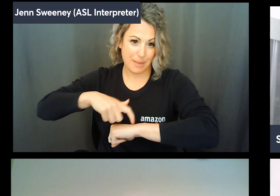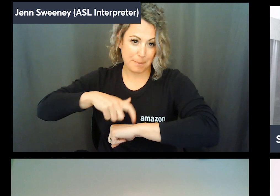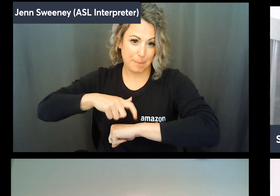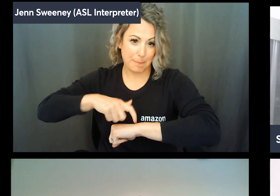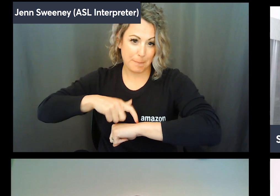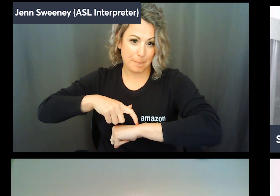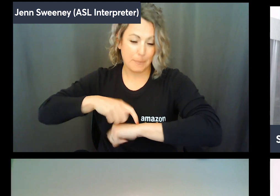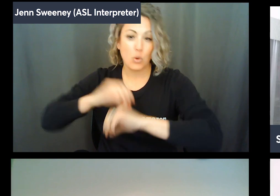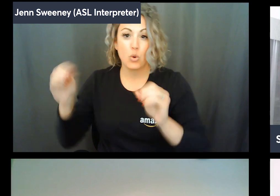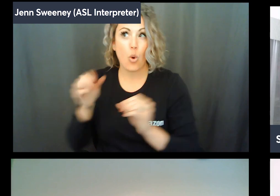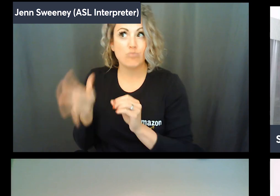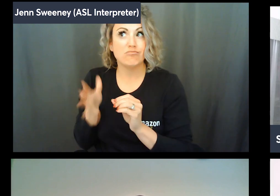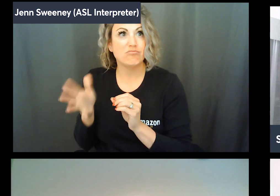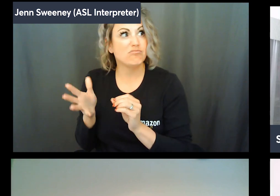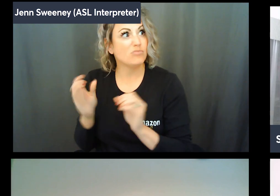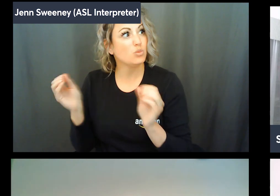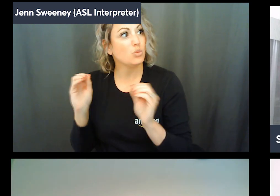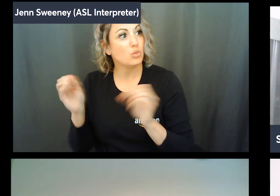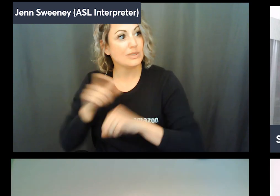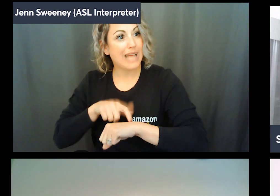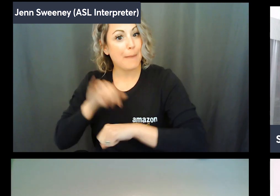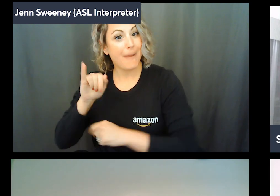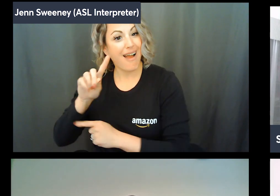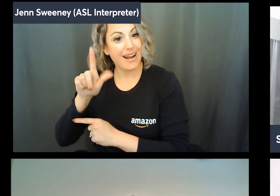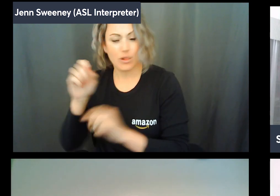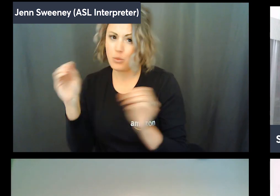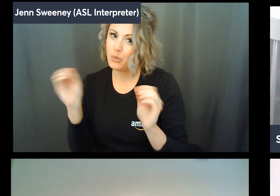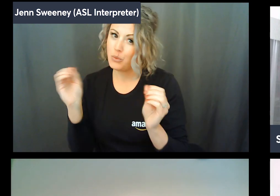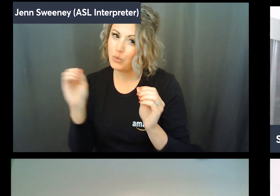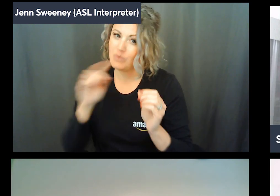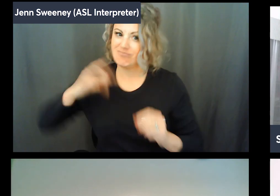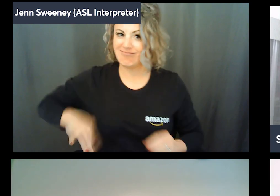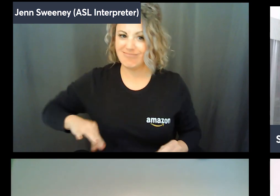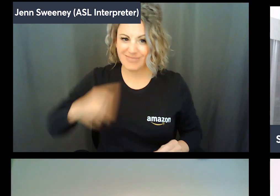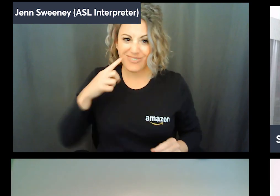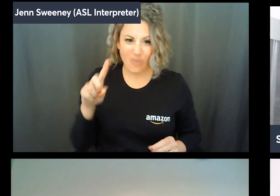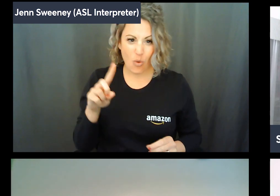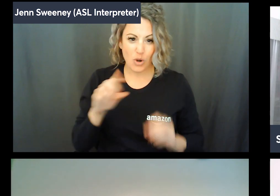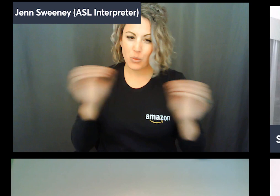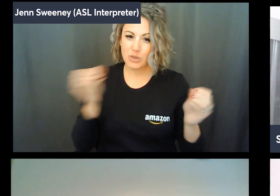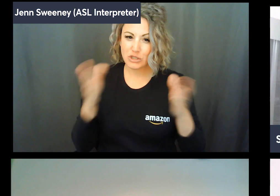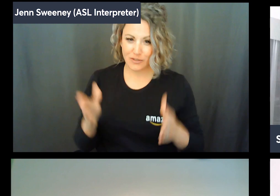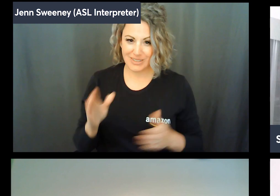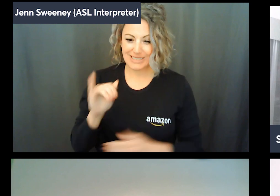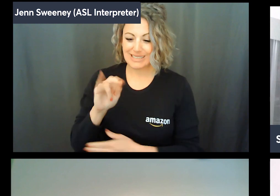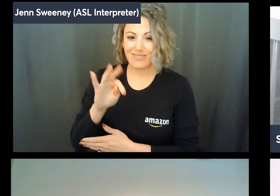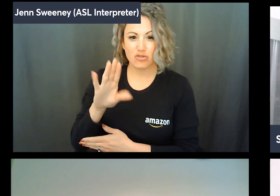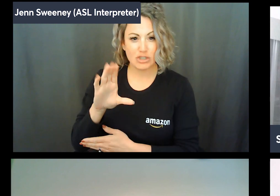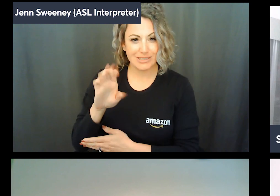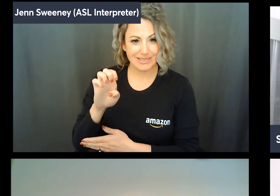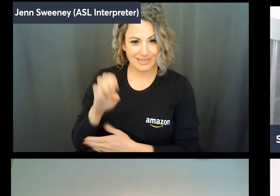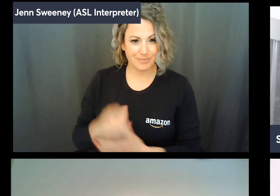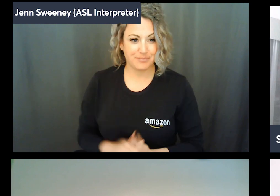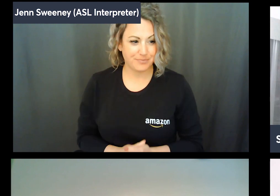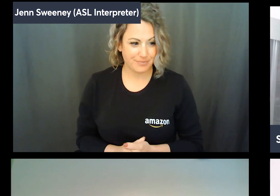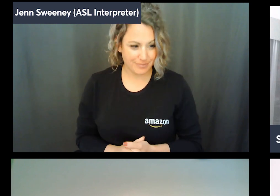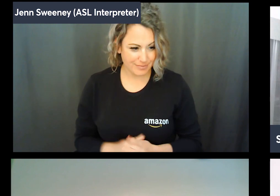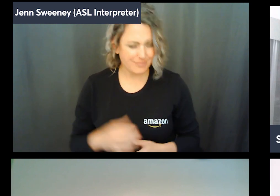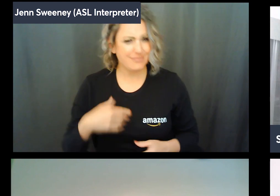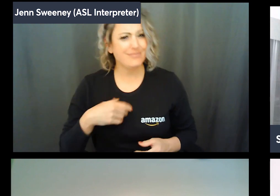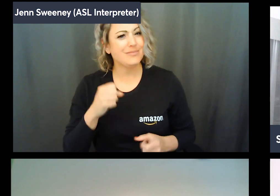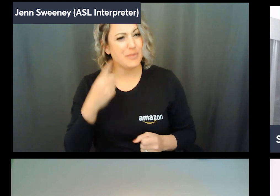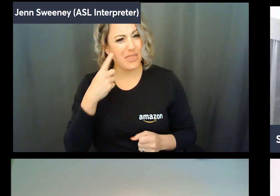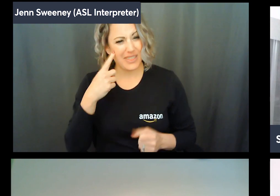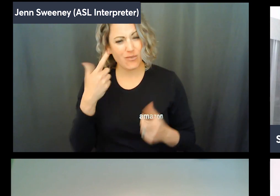any of the idle time. So that's the key benefit of serverless inferencing. So this instantly makes me think of one of the classic